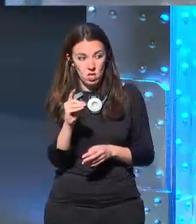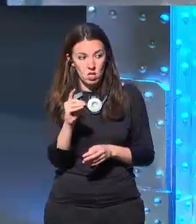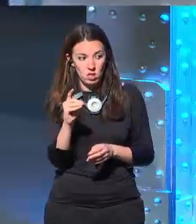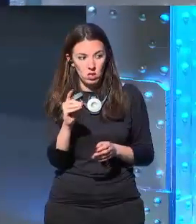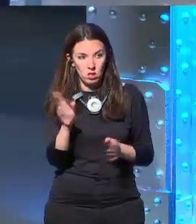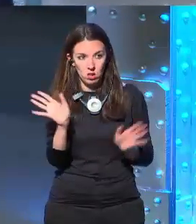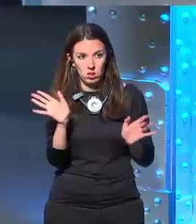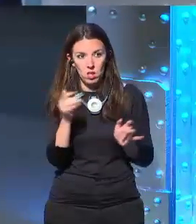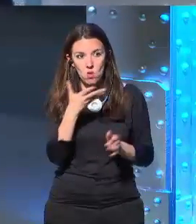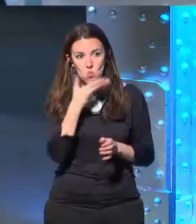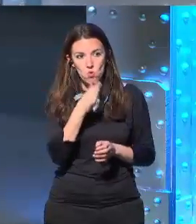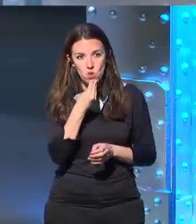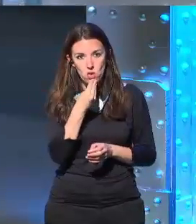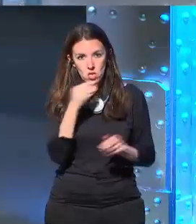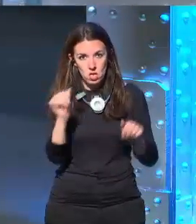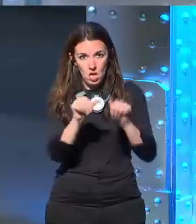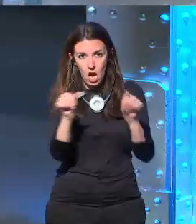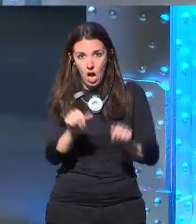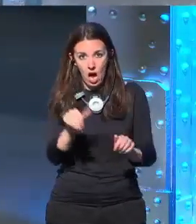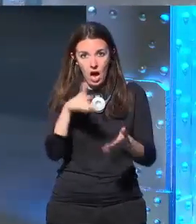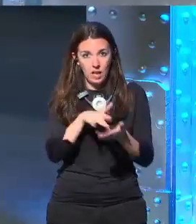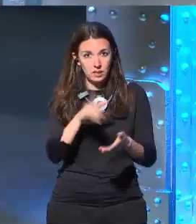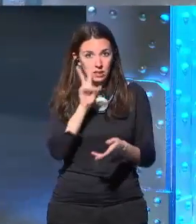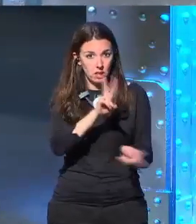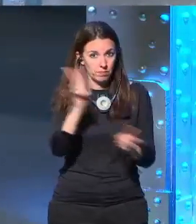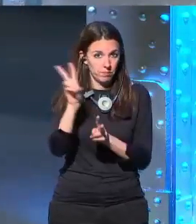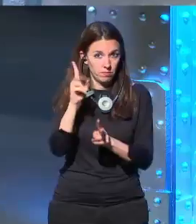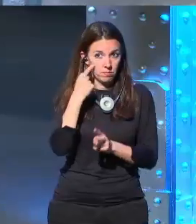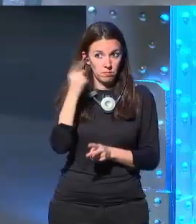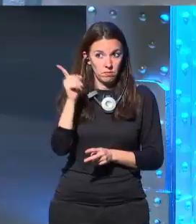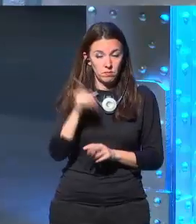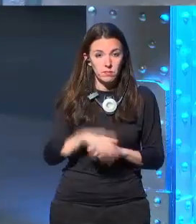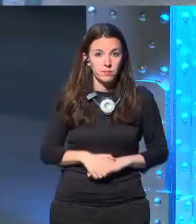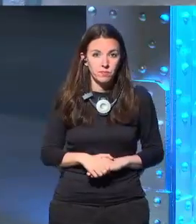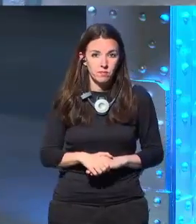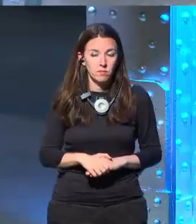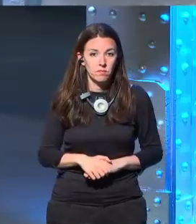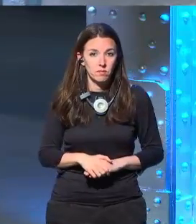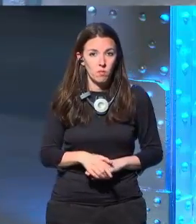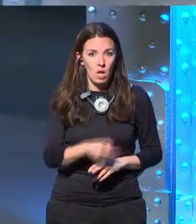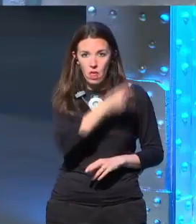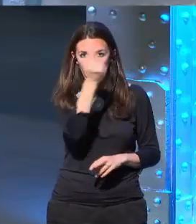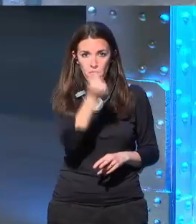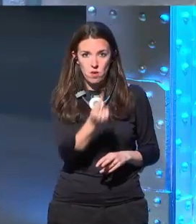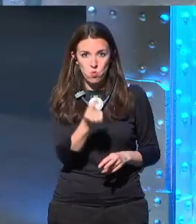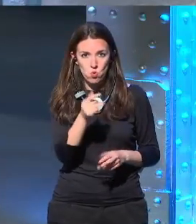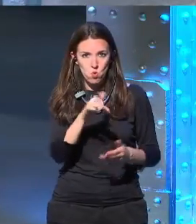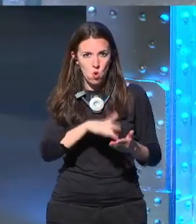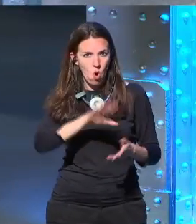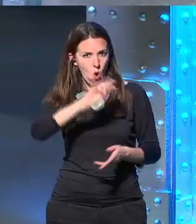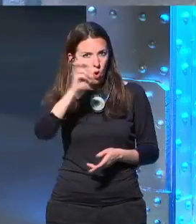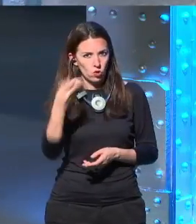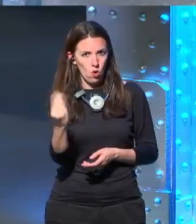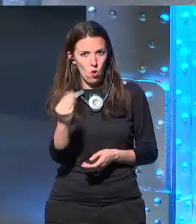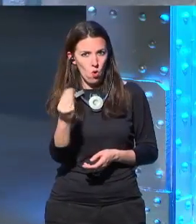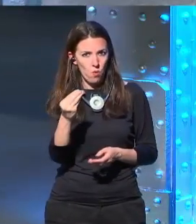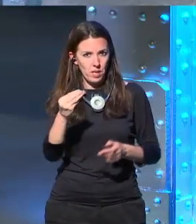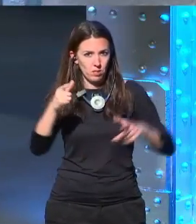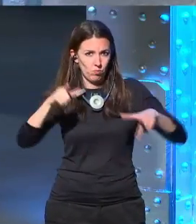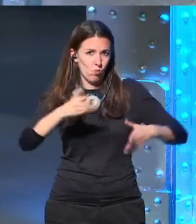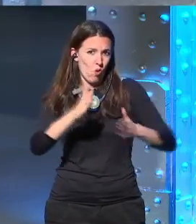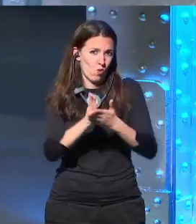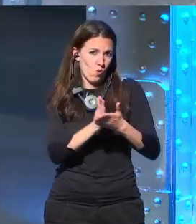we even have in the center there a drawing by one of the other young people in the studio